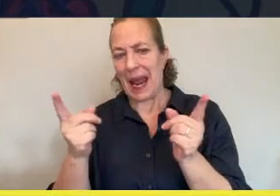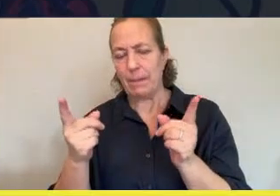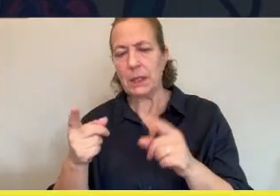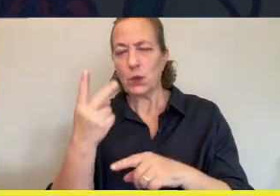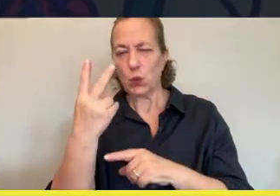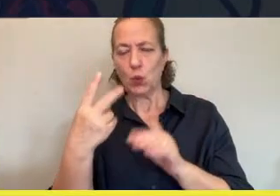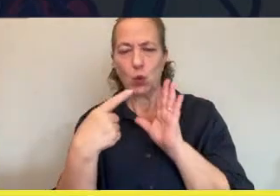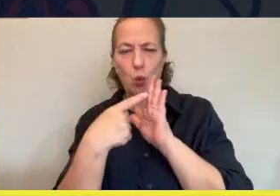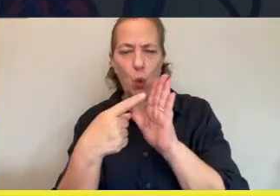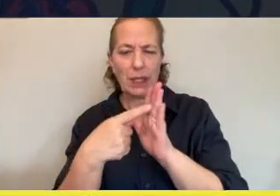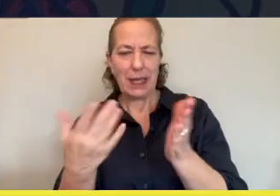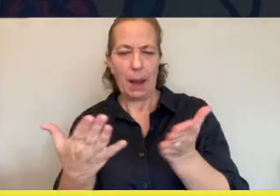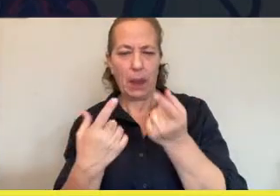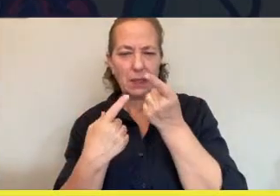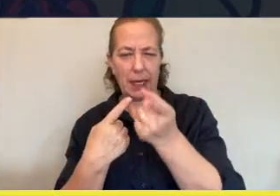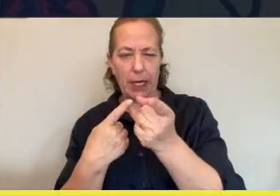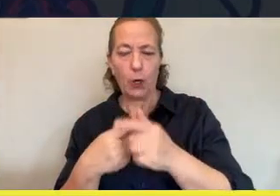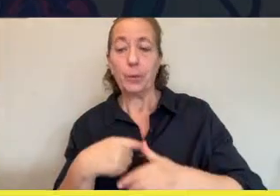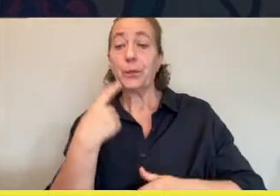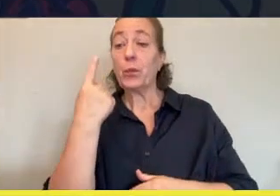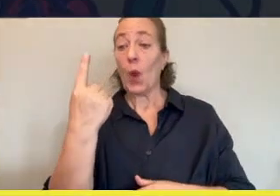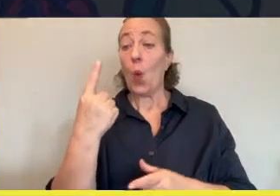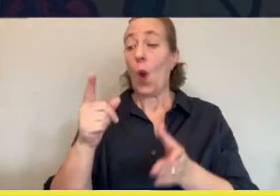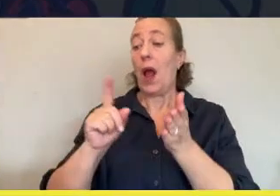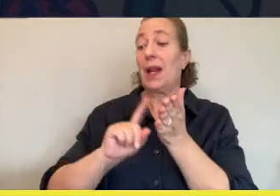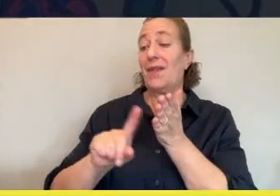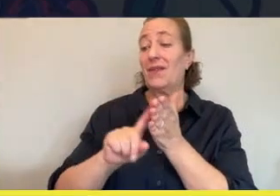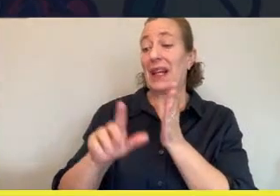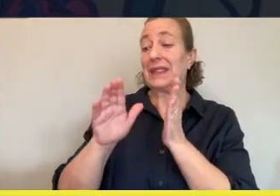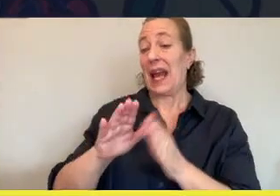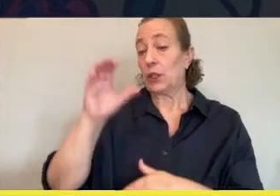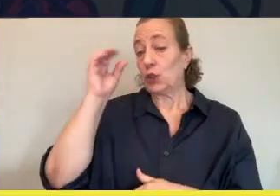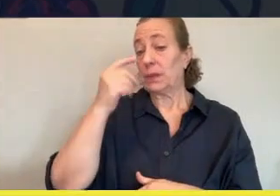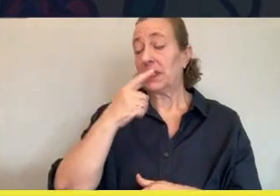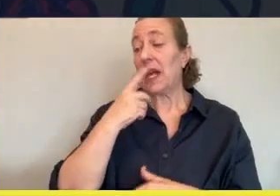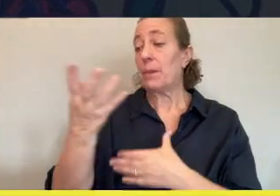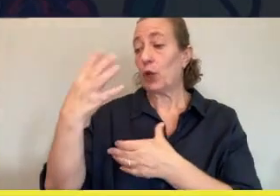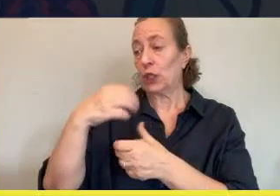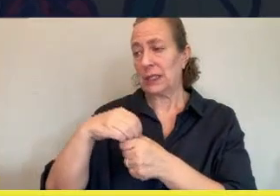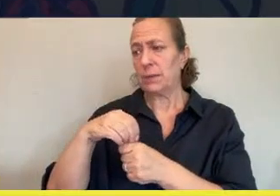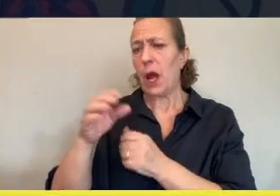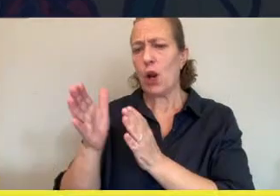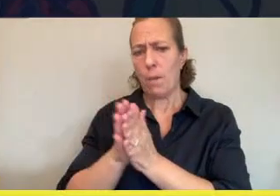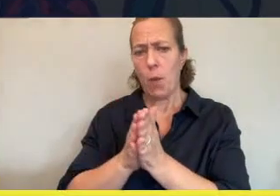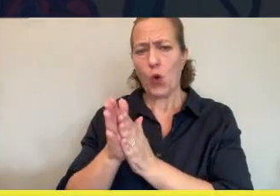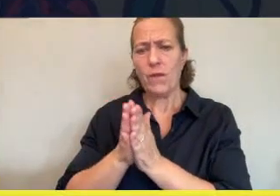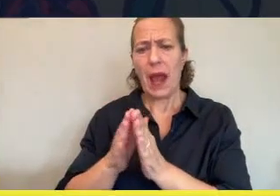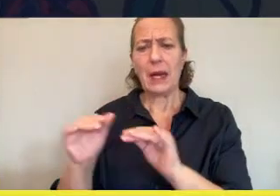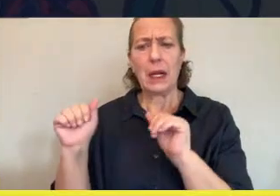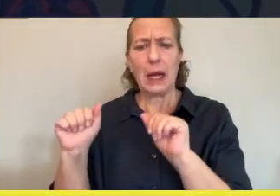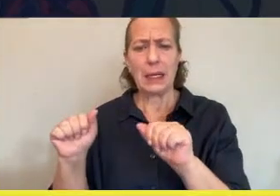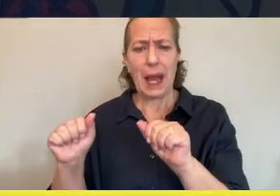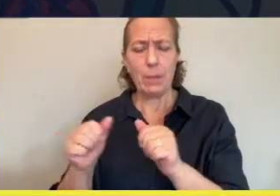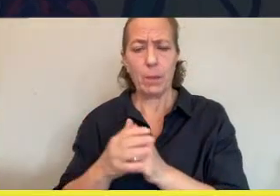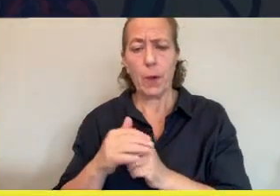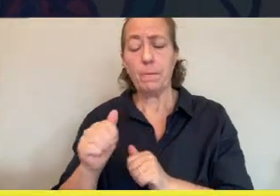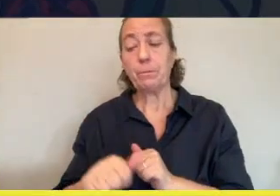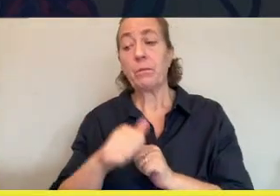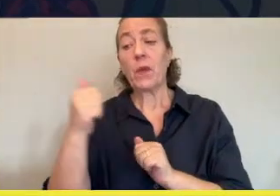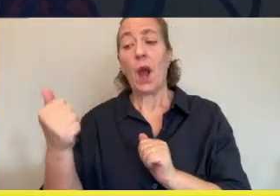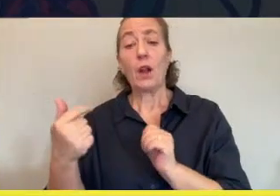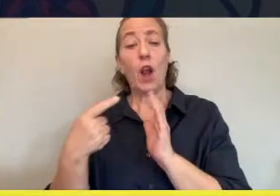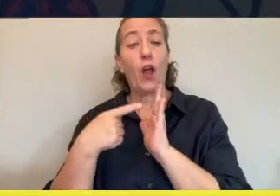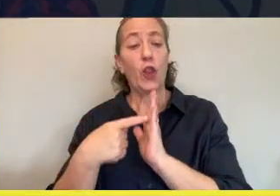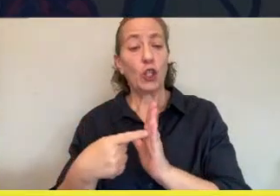of them is, in the investigator's opinion, participants are well motivated and capable. In another example, it would